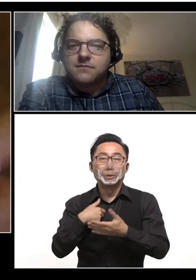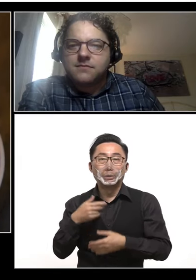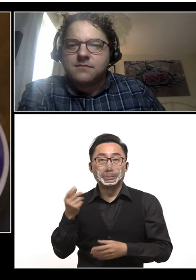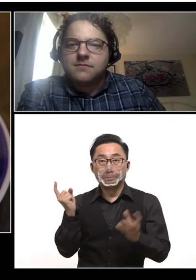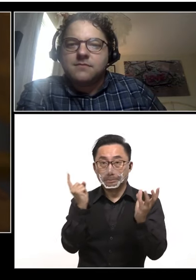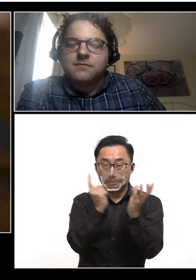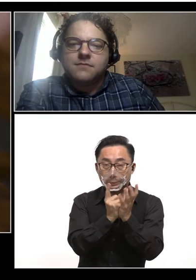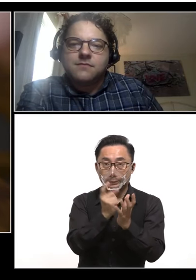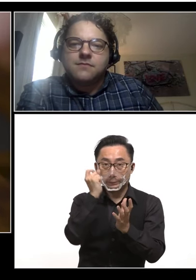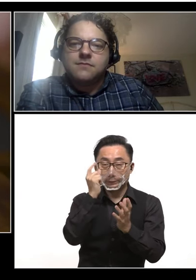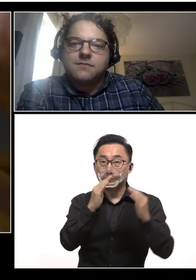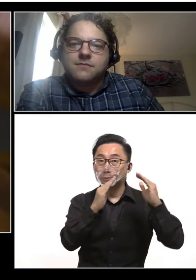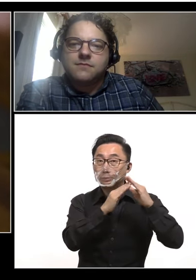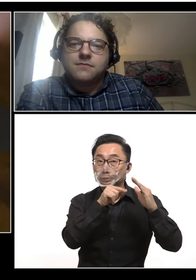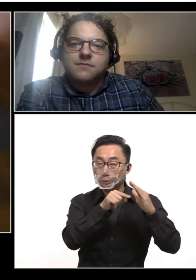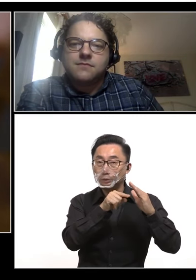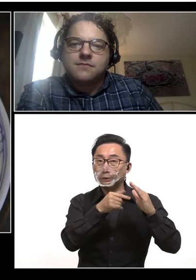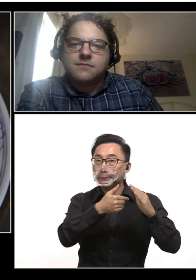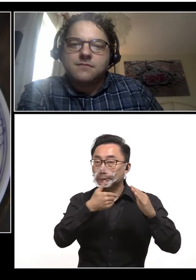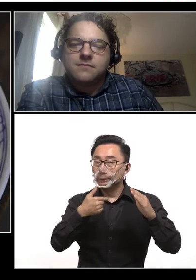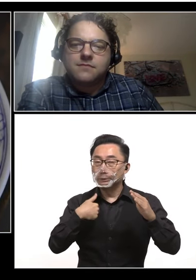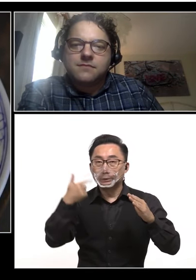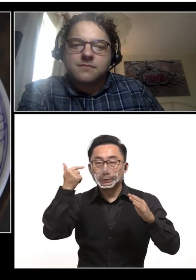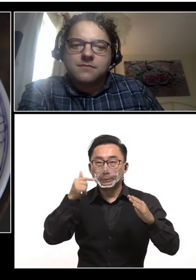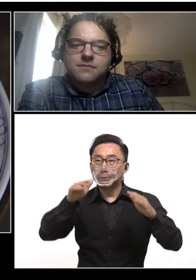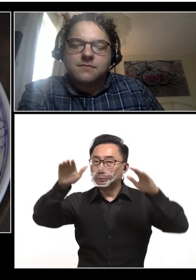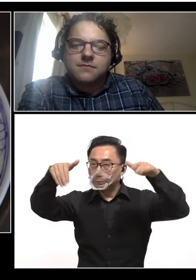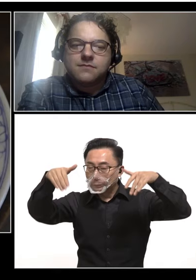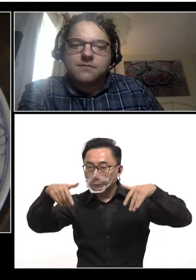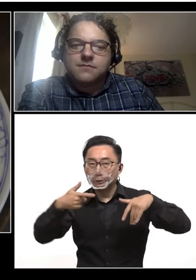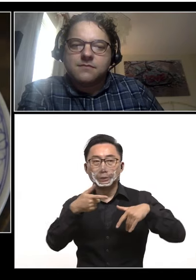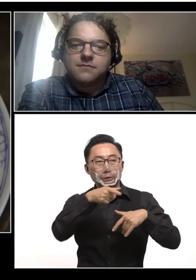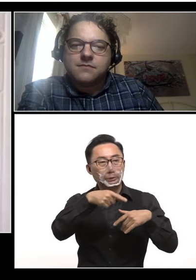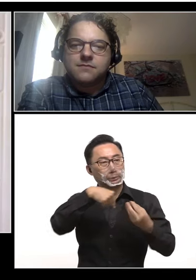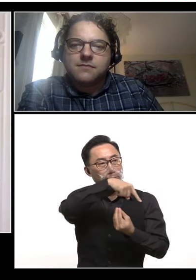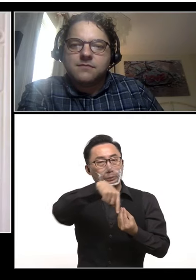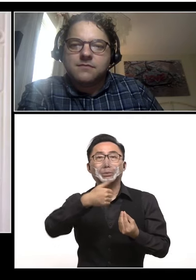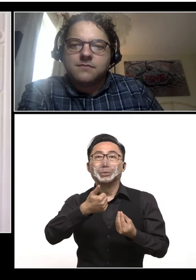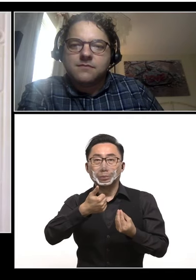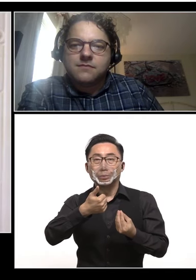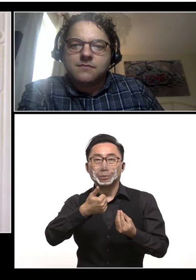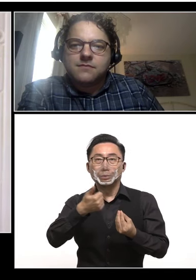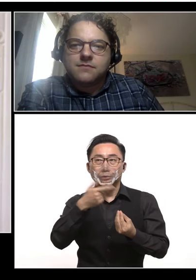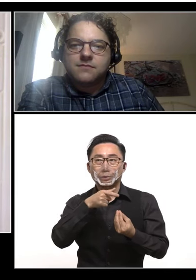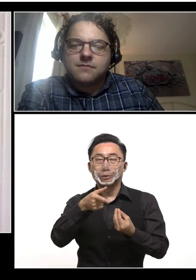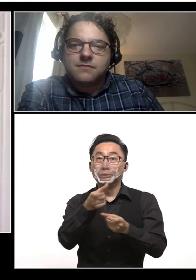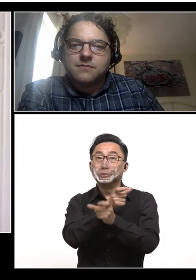environment is friendly and the food is delicious. We want to expand our business and need your